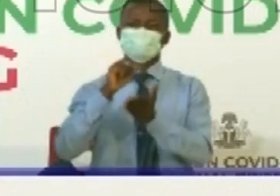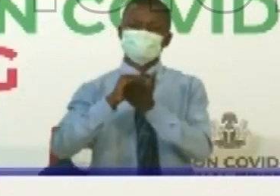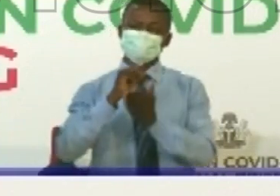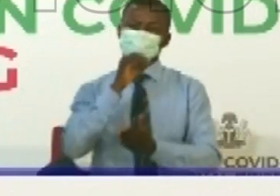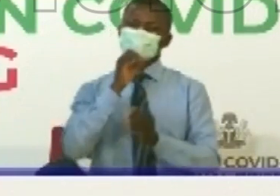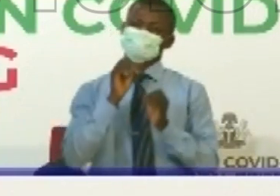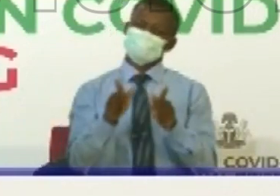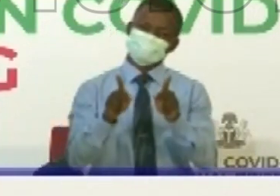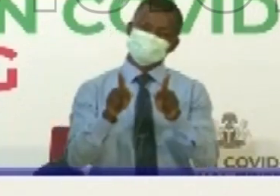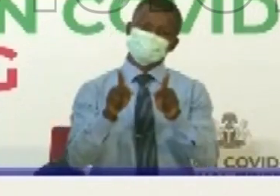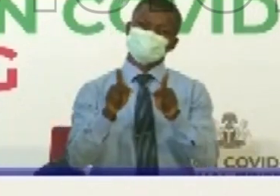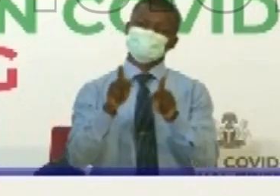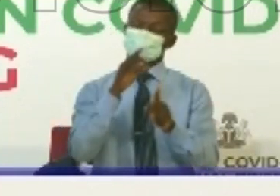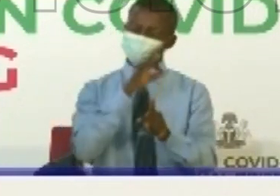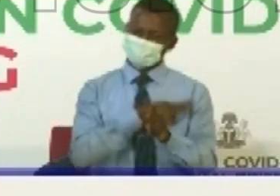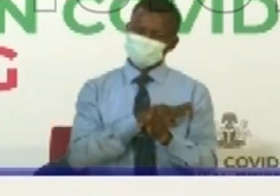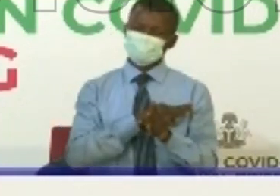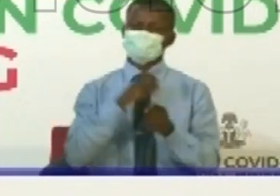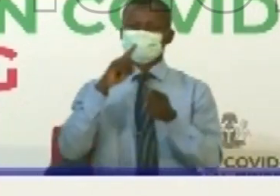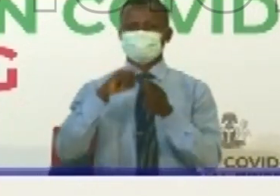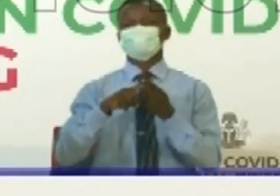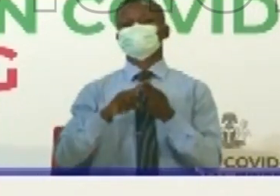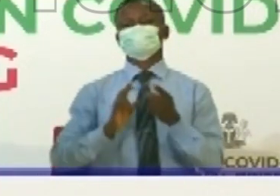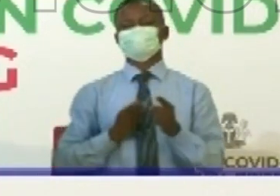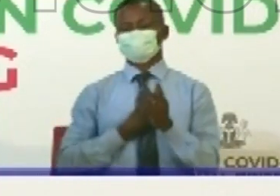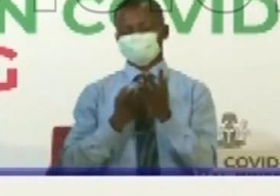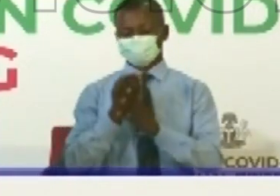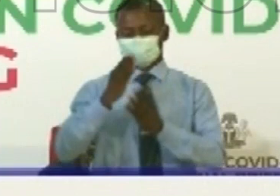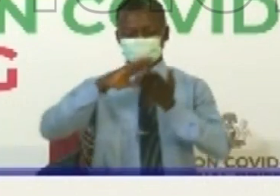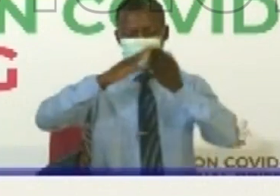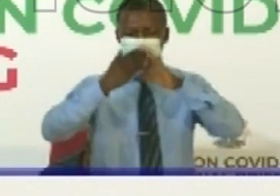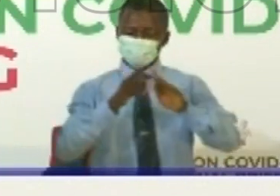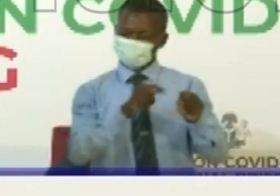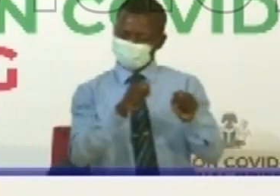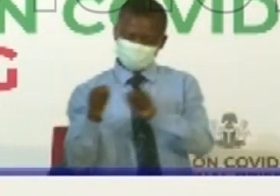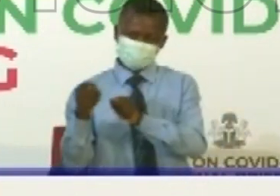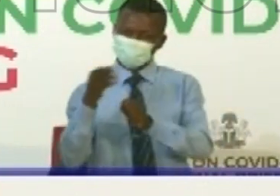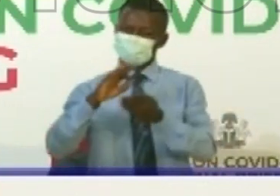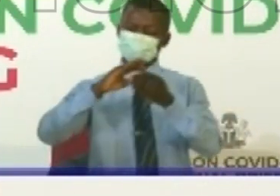advantage to halt community transmission of